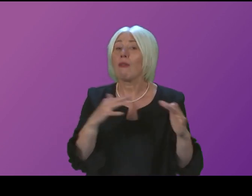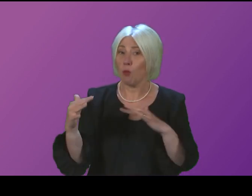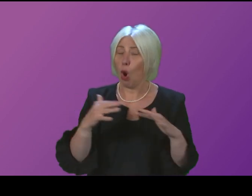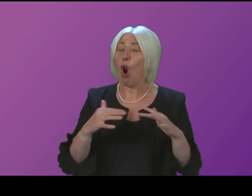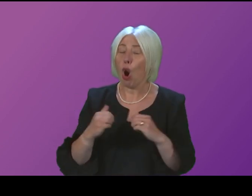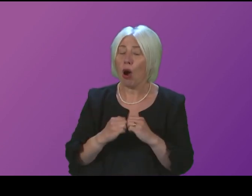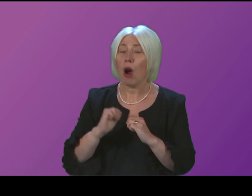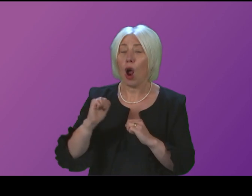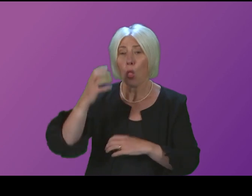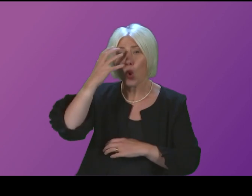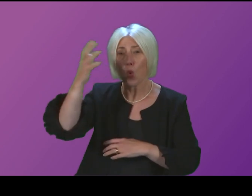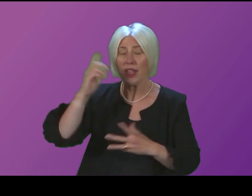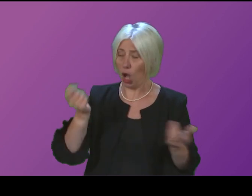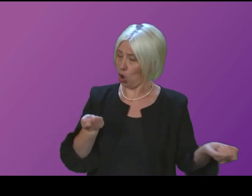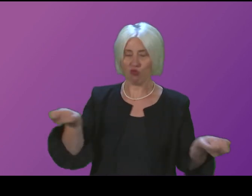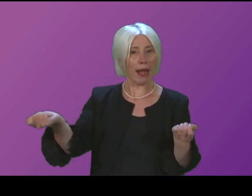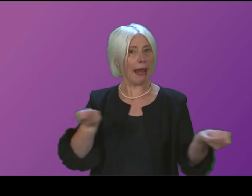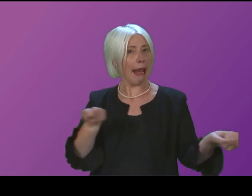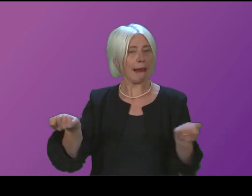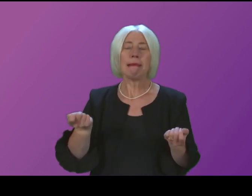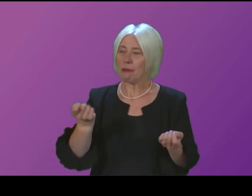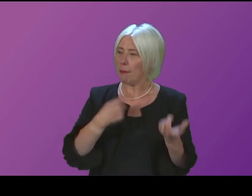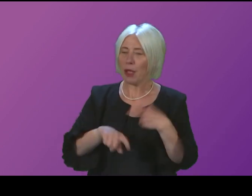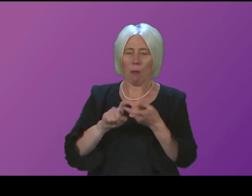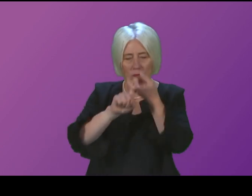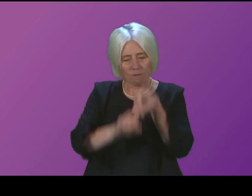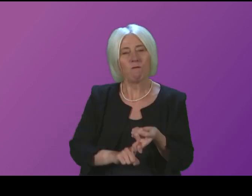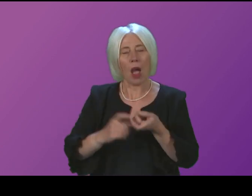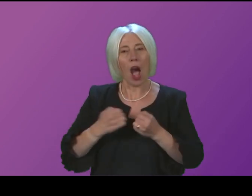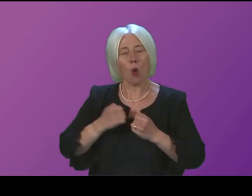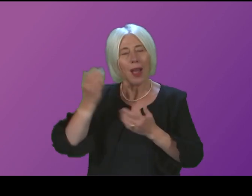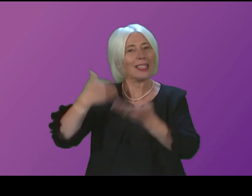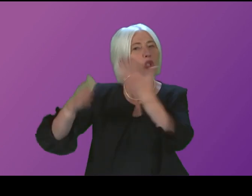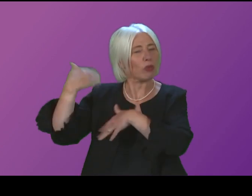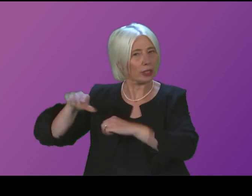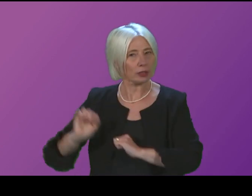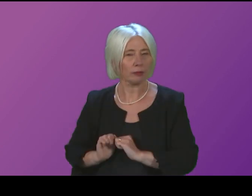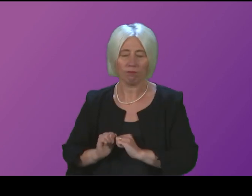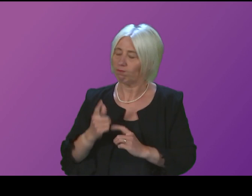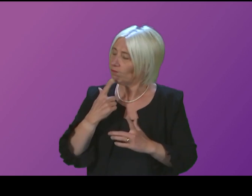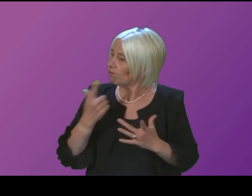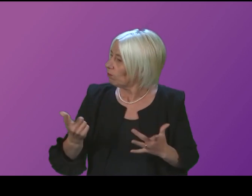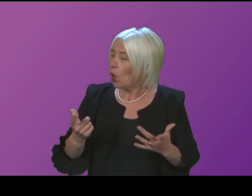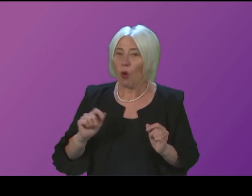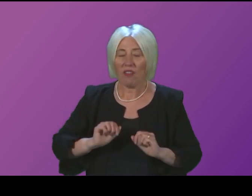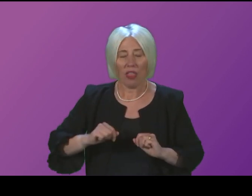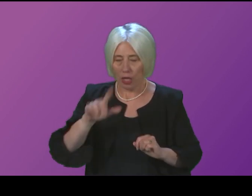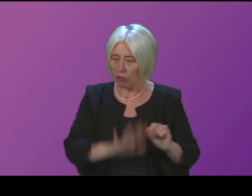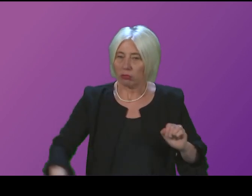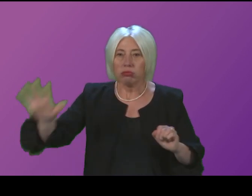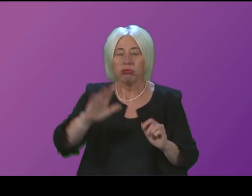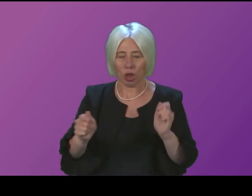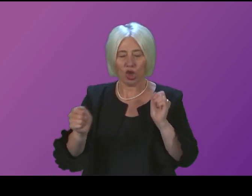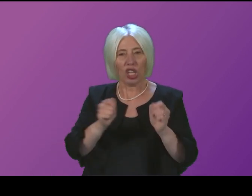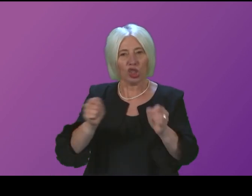the Queen's reign meant that she was an anchor to our history, ensuring that whatever changes to our country and how we